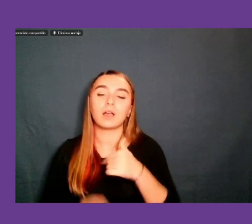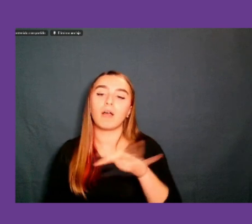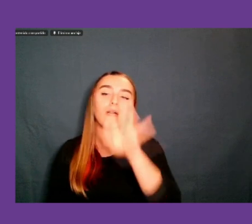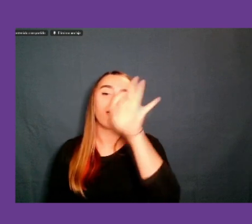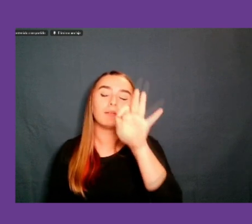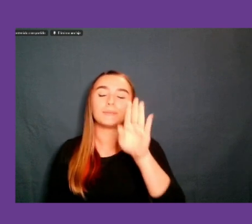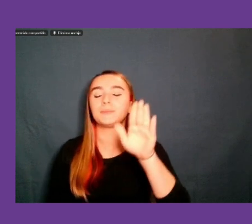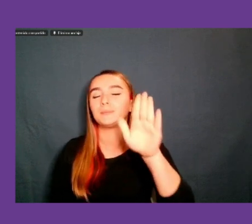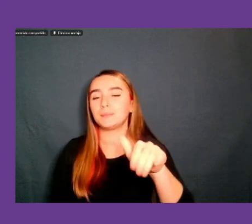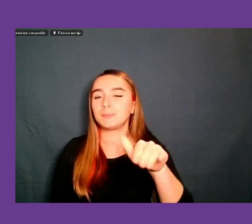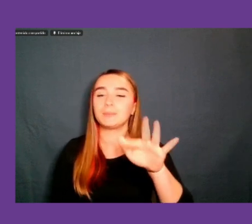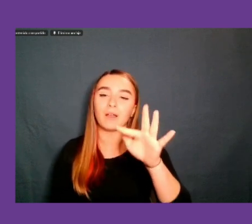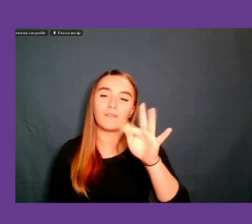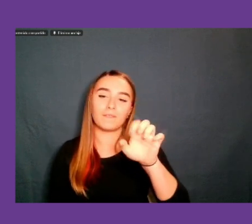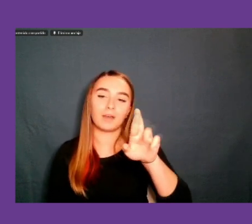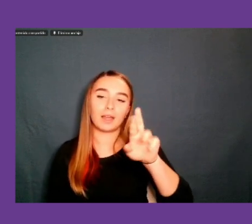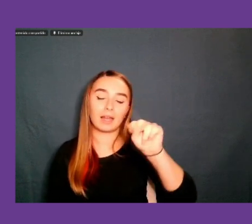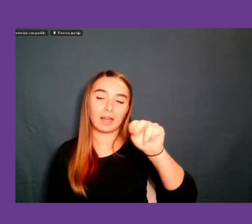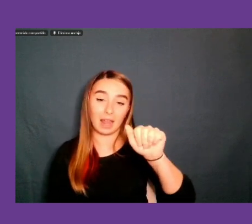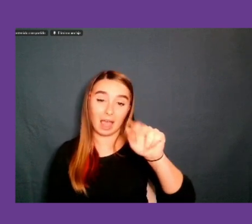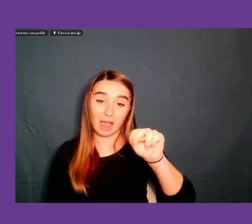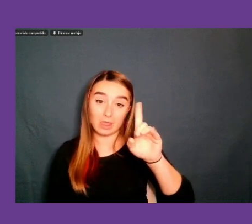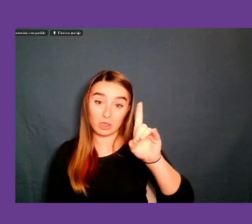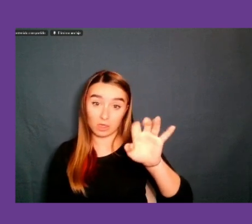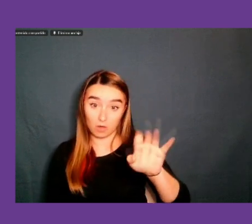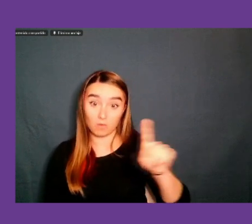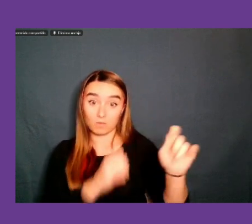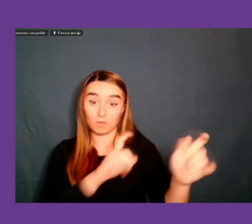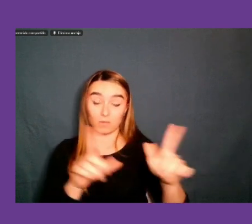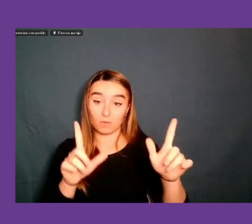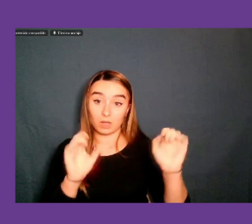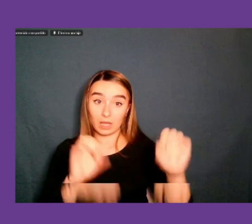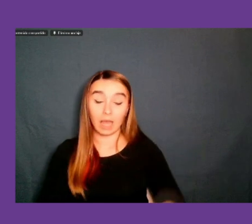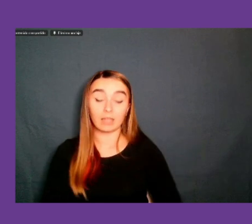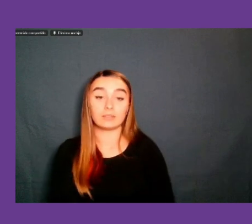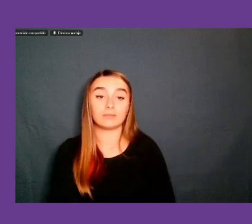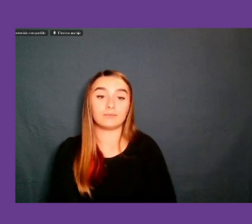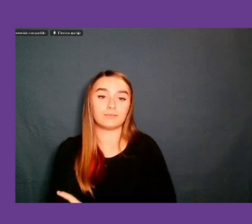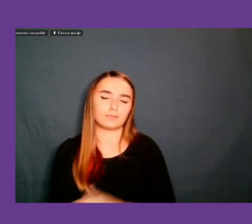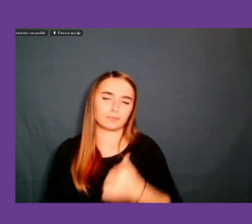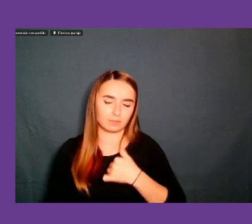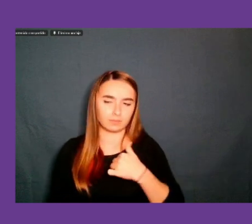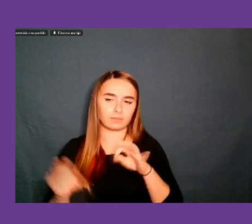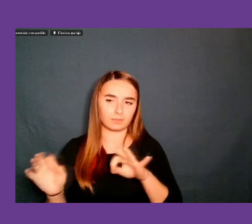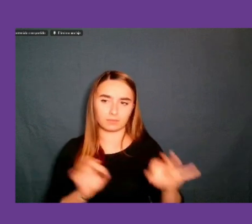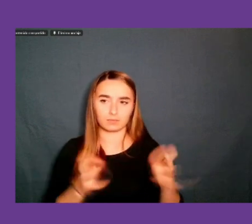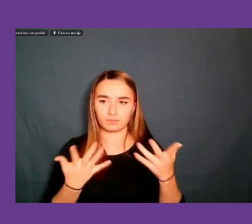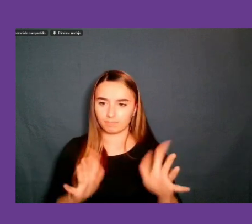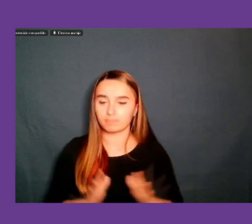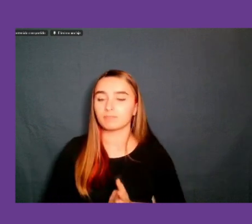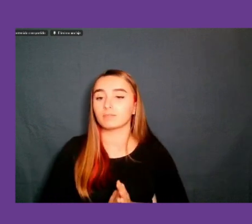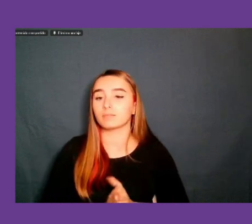Fernando to kindly share the slides that I've prepared. I would like